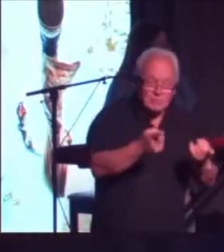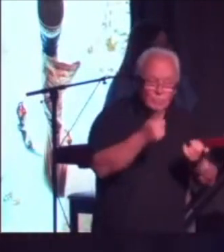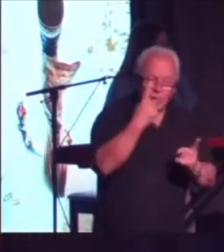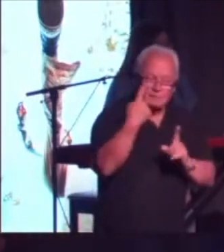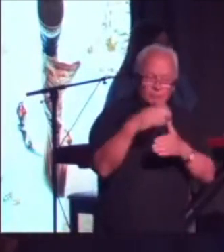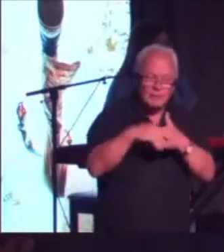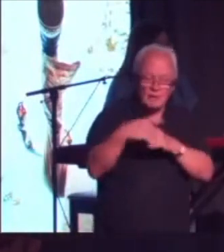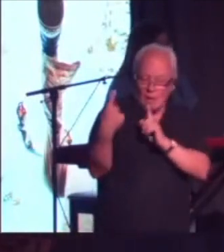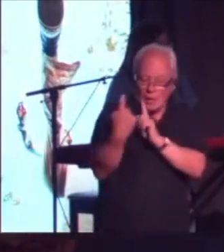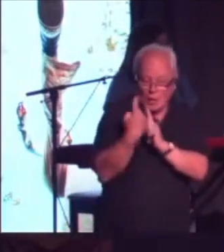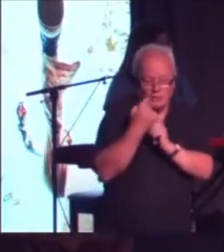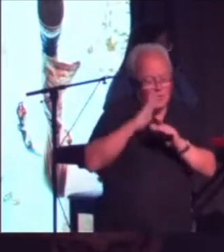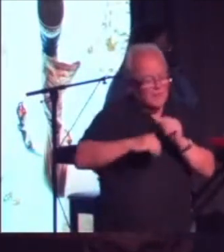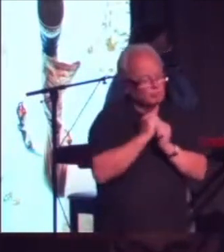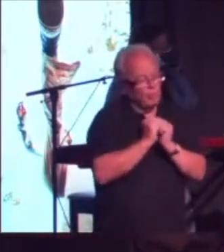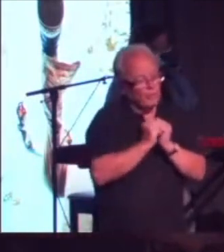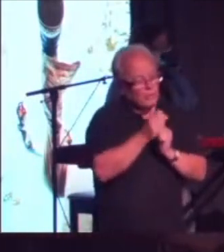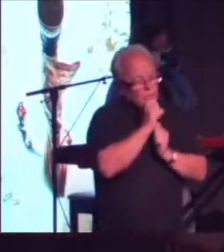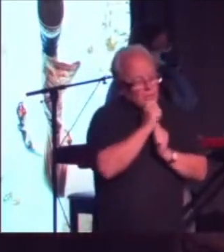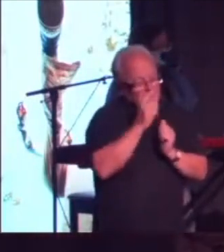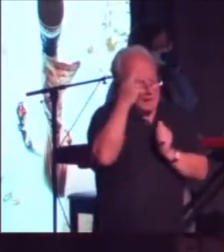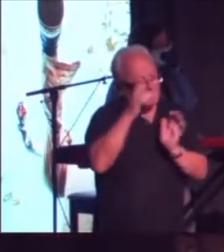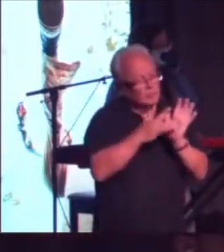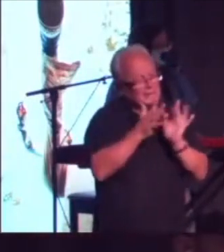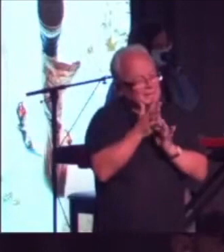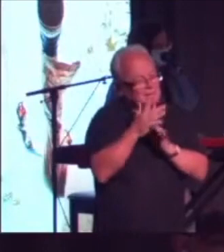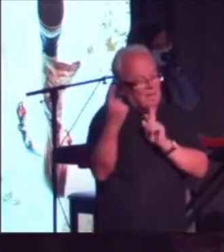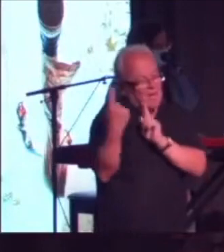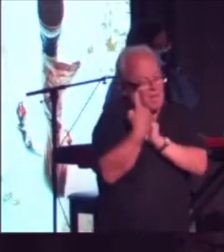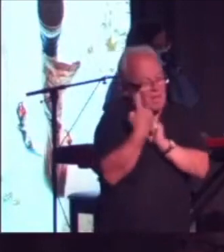brother. His name is Jesus.